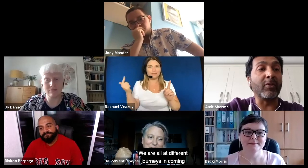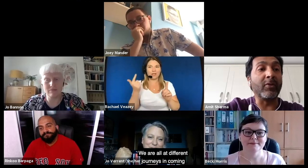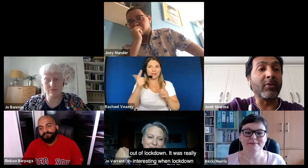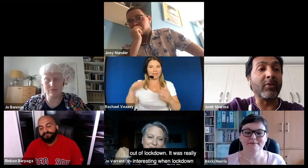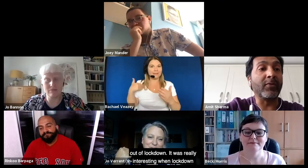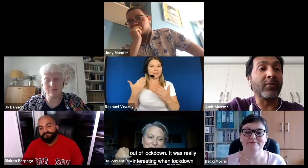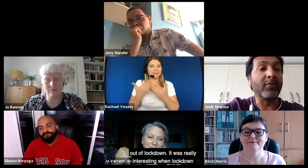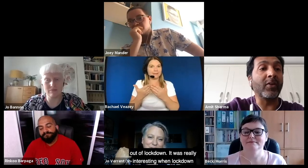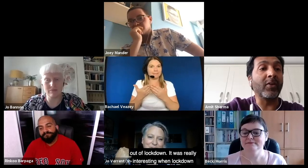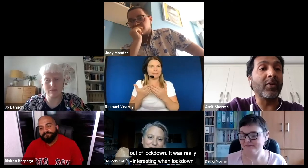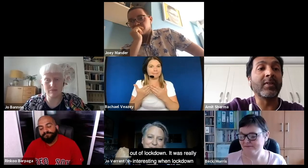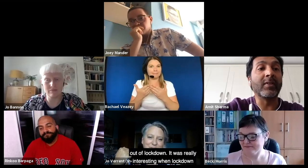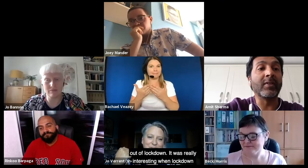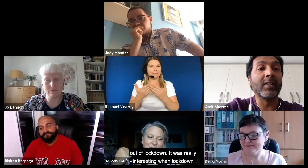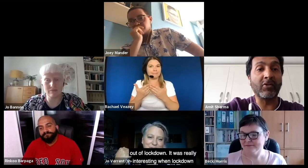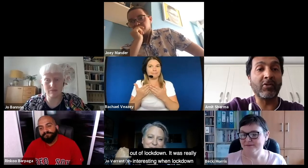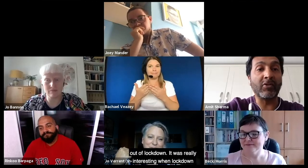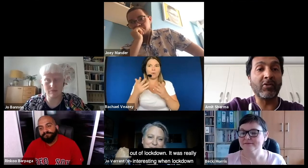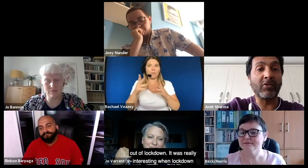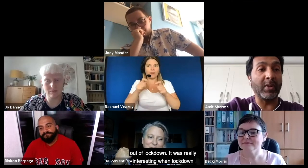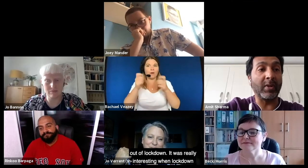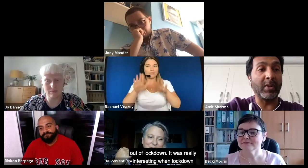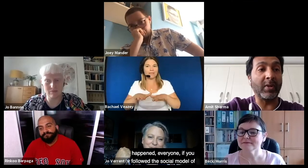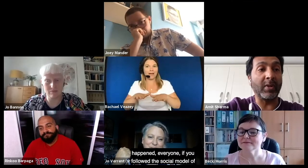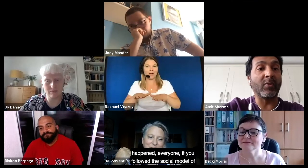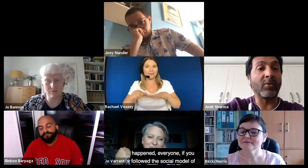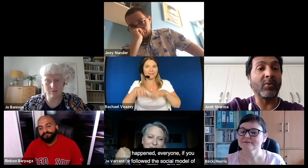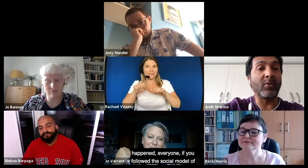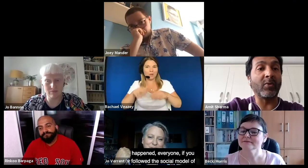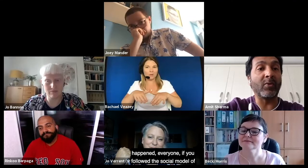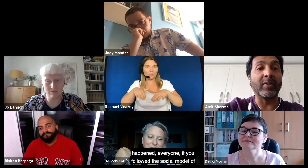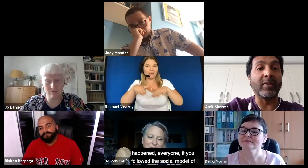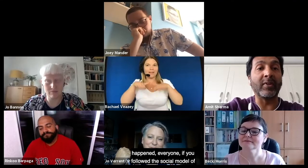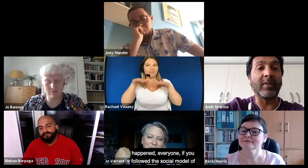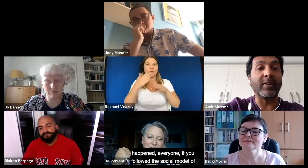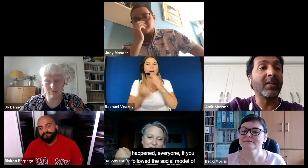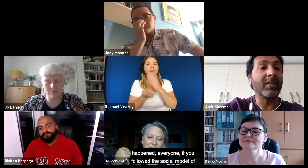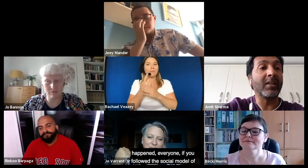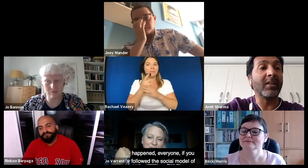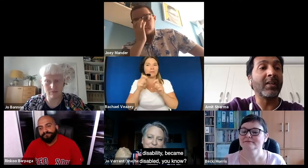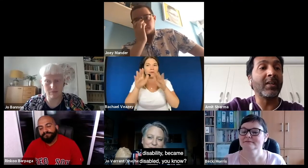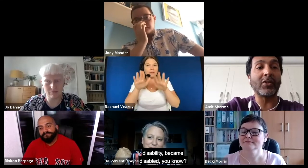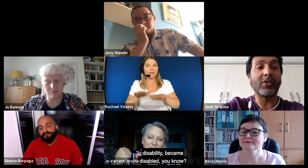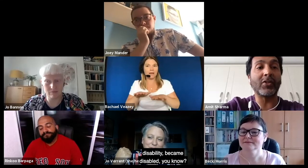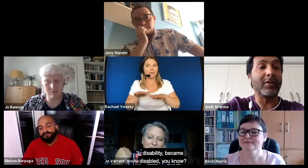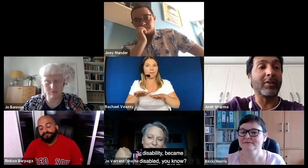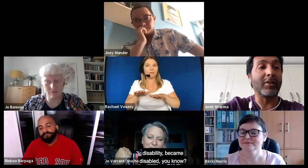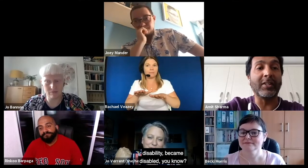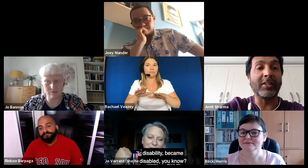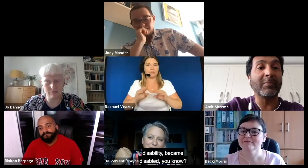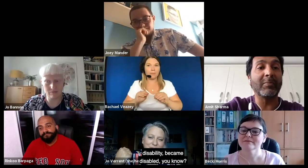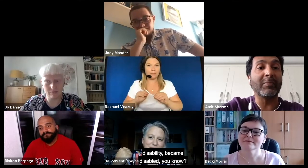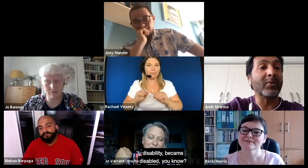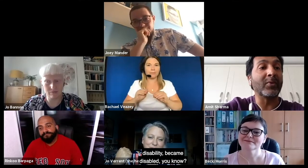coming out of lockdown. It was really interesting when lockdown sort of happened. Everyone, if you followed the social model of disability,